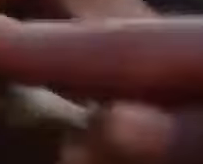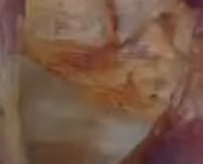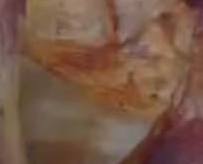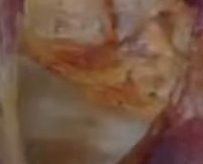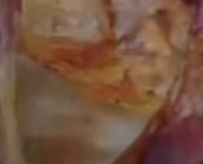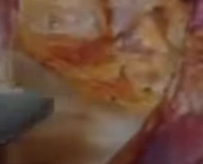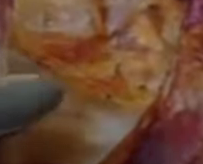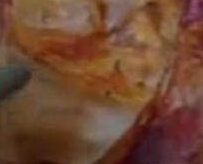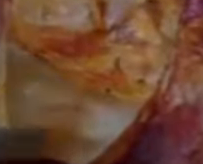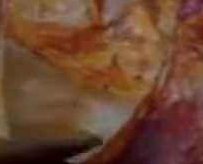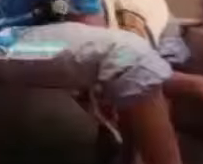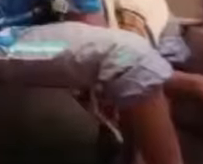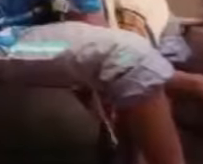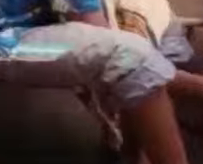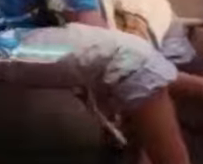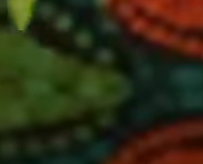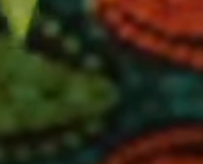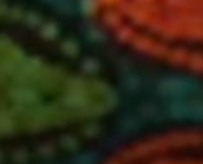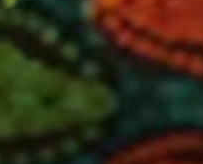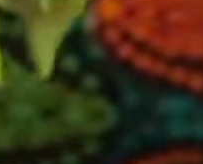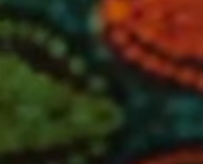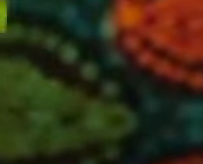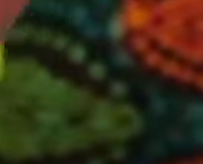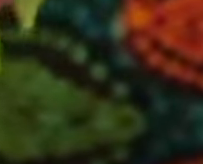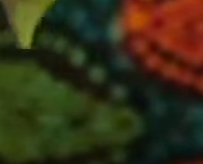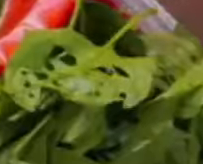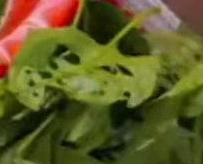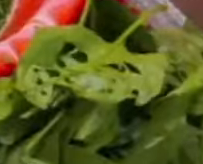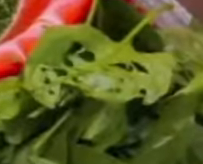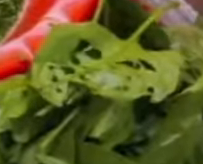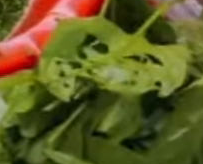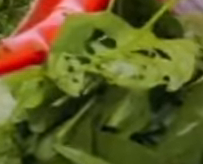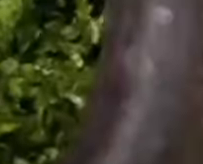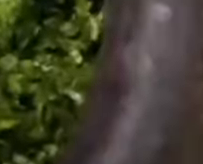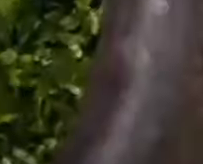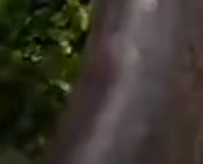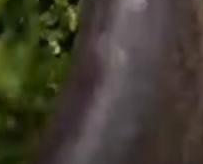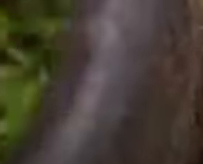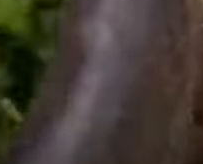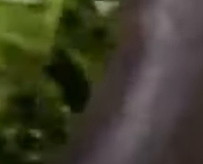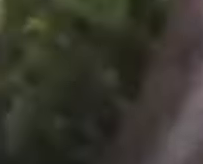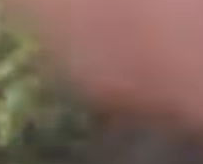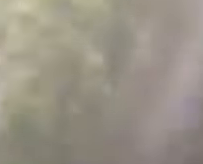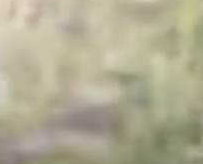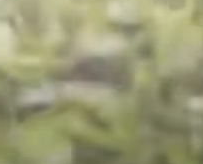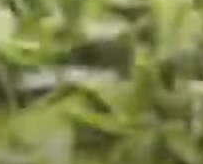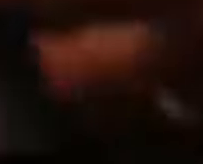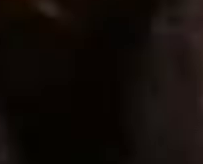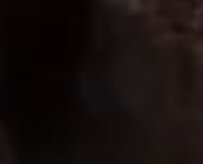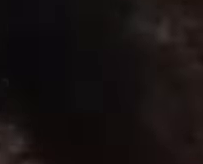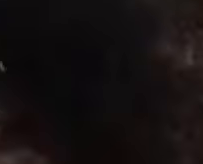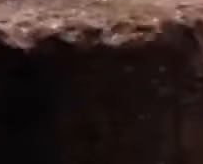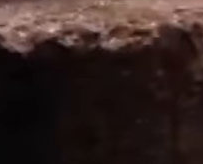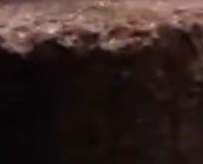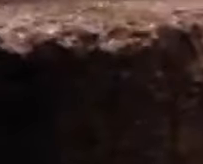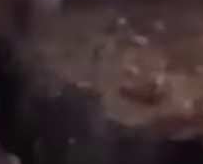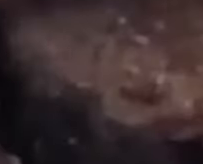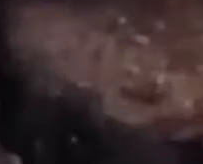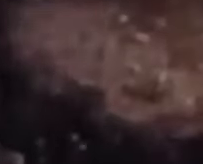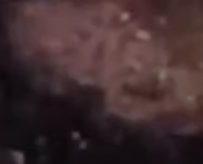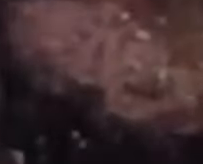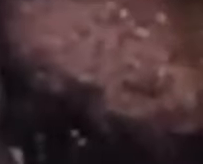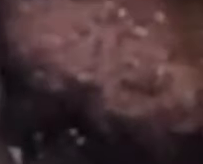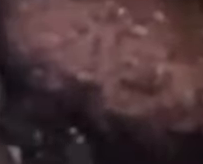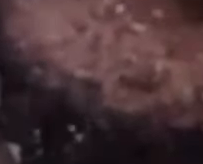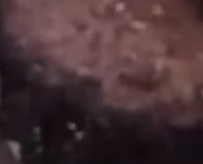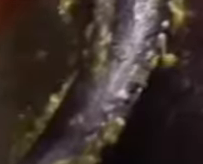the adventure of a lifetime. Tune in to Culture Quest every Sunday at 8:30 p.m. on KTN News as